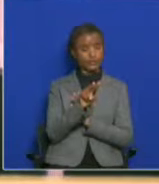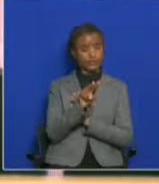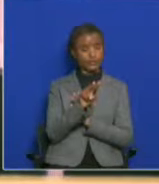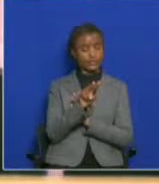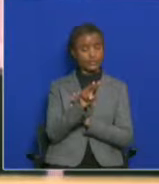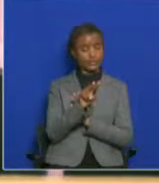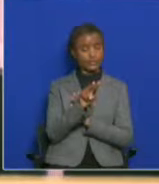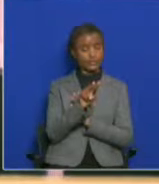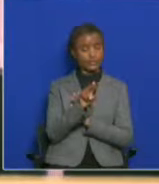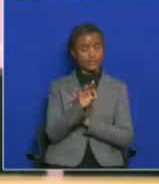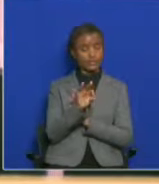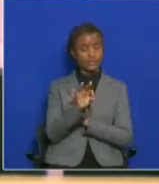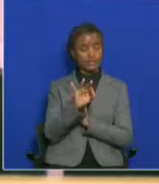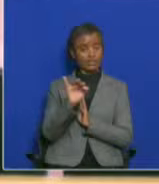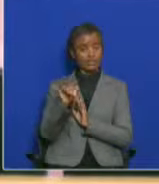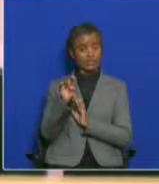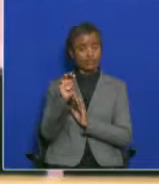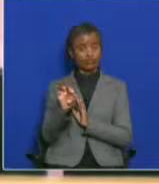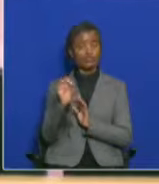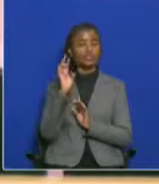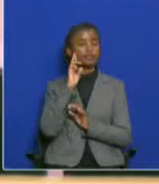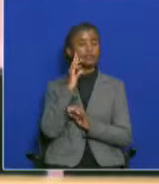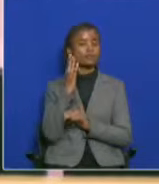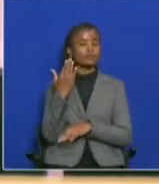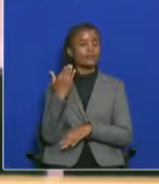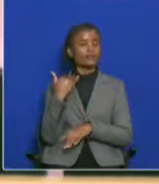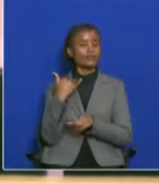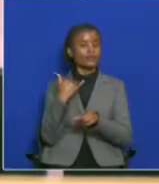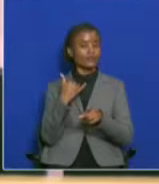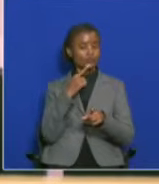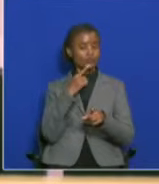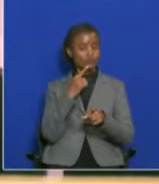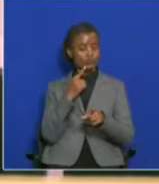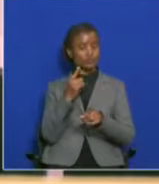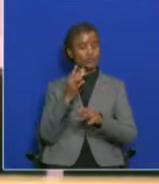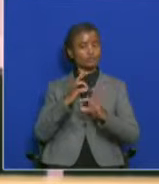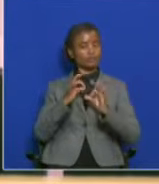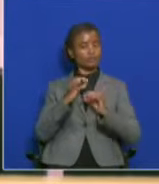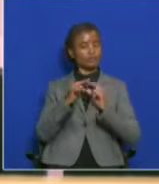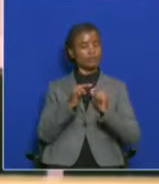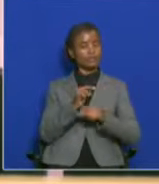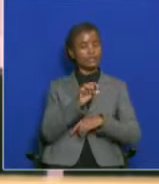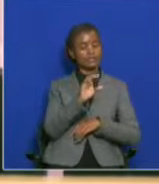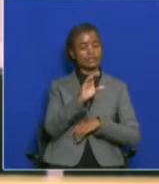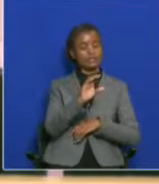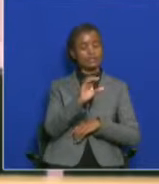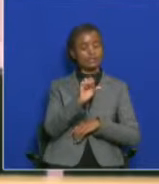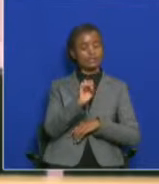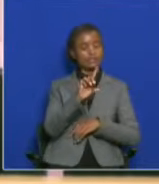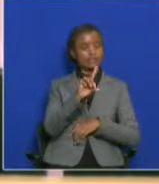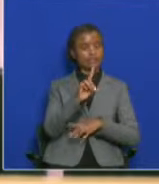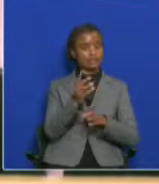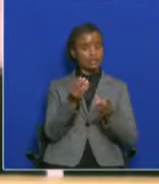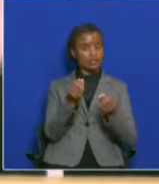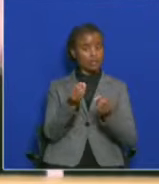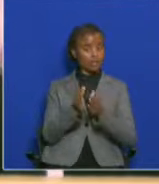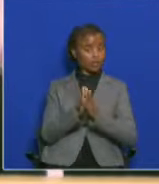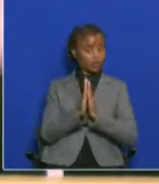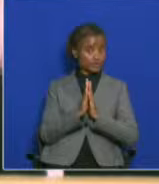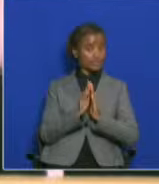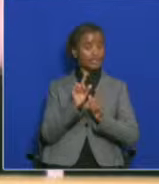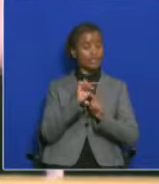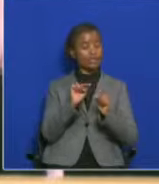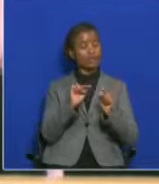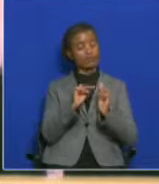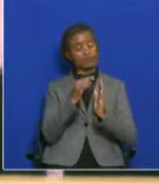earlier referred us to a request for a CSD number. And then now at the bottom, WhatsApp, you seem to have an answer to that,